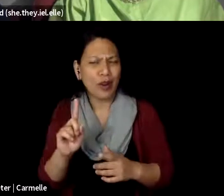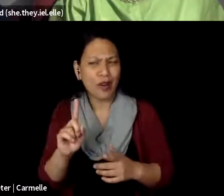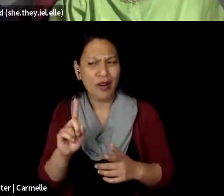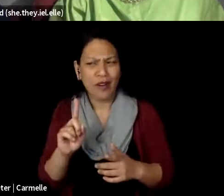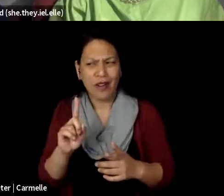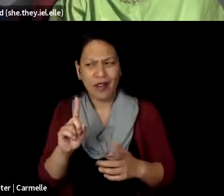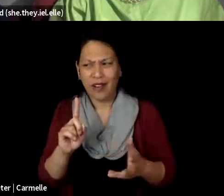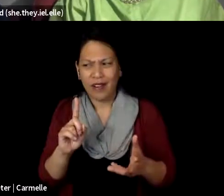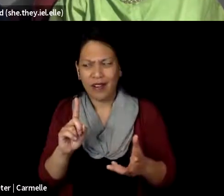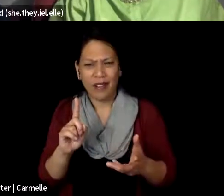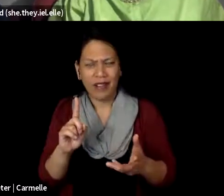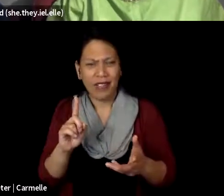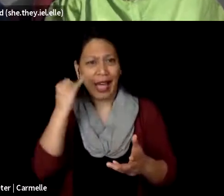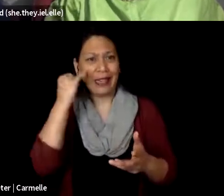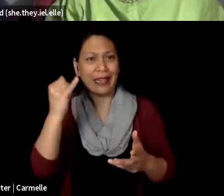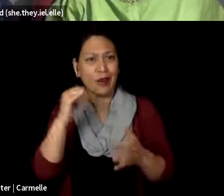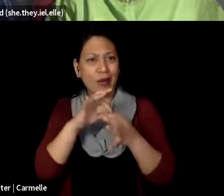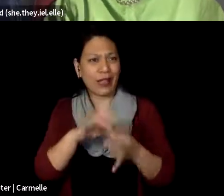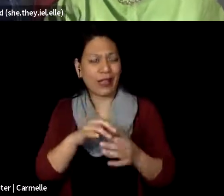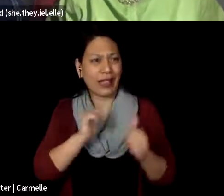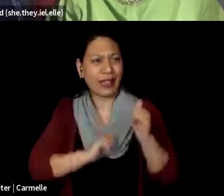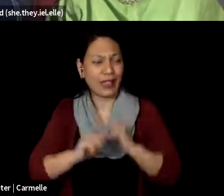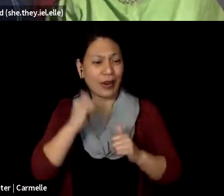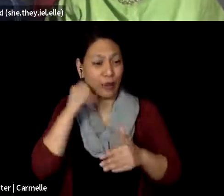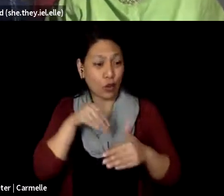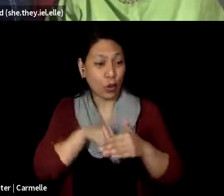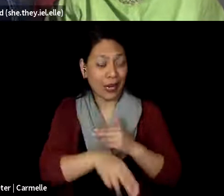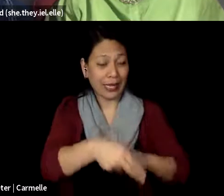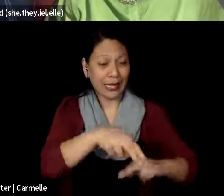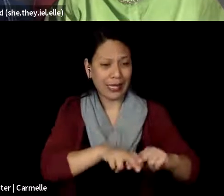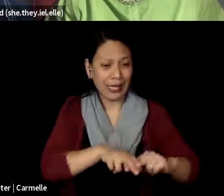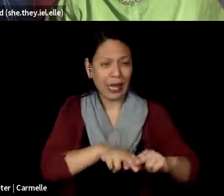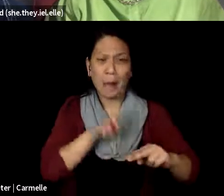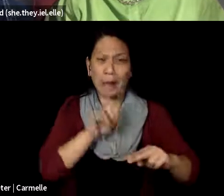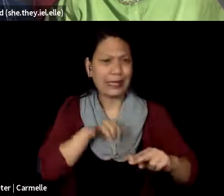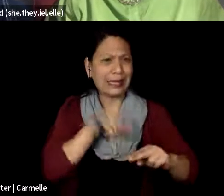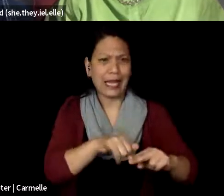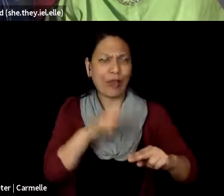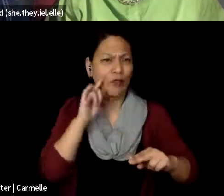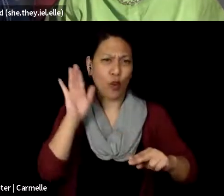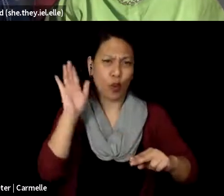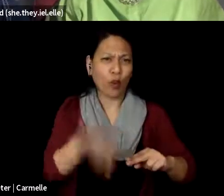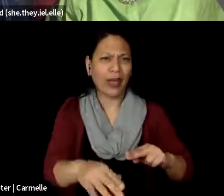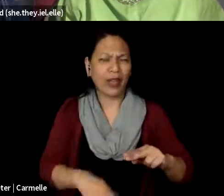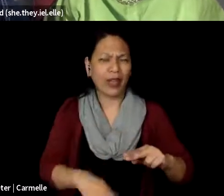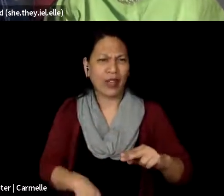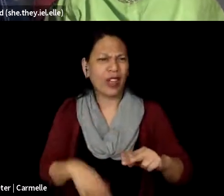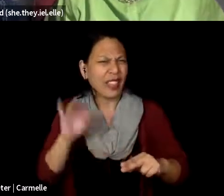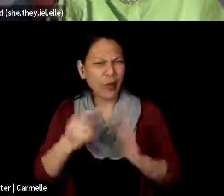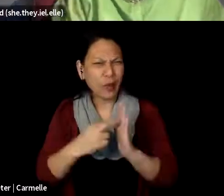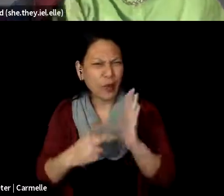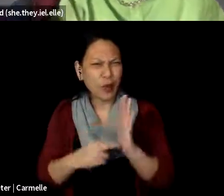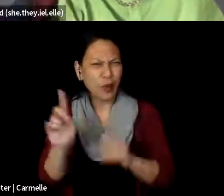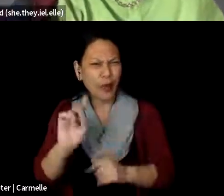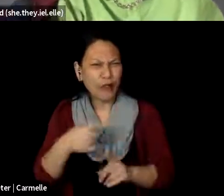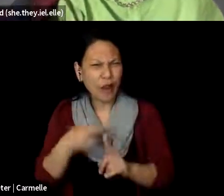hold, they are not allowed to leave the theater. If they leave the theater, they're not allowed back into the theater. Who came up with that? What